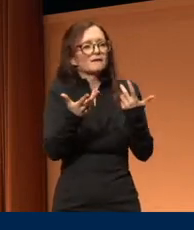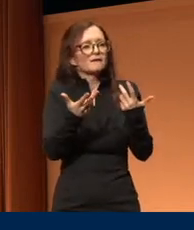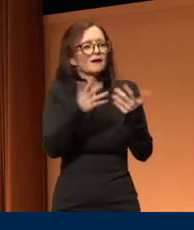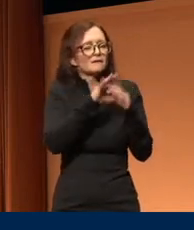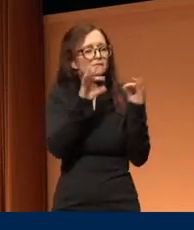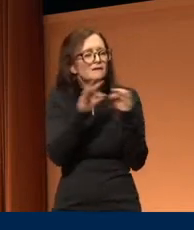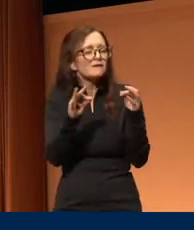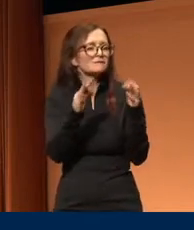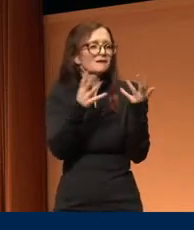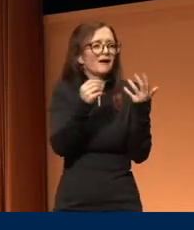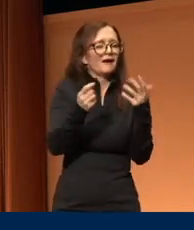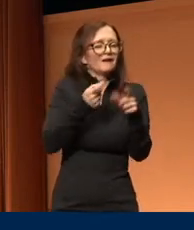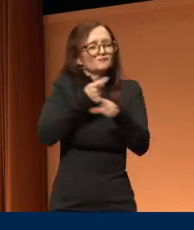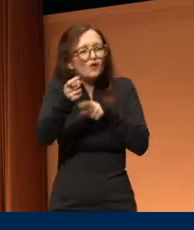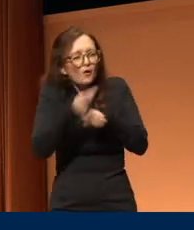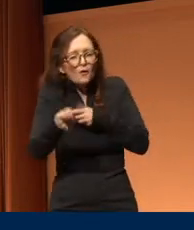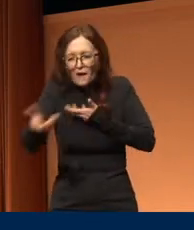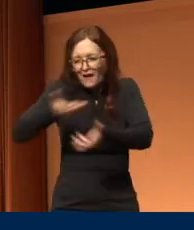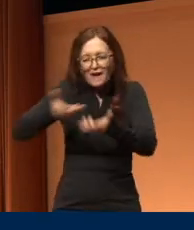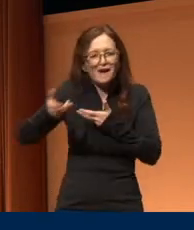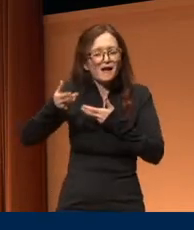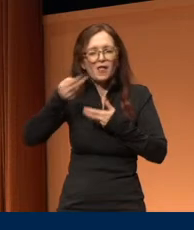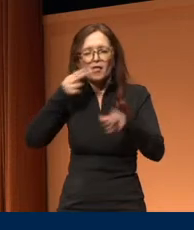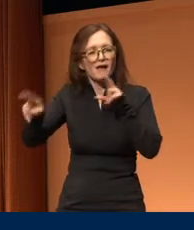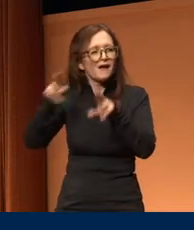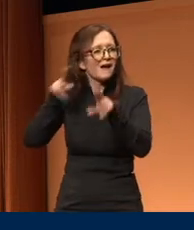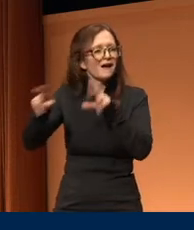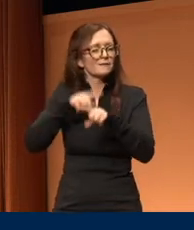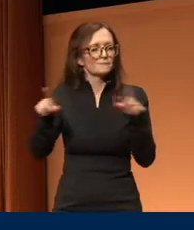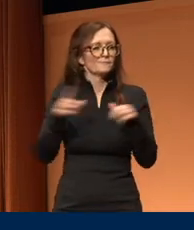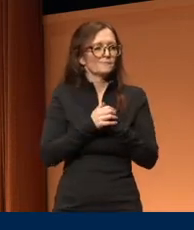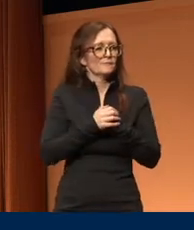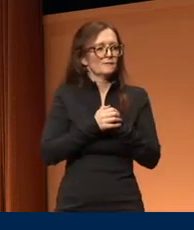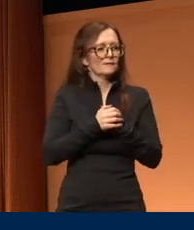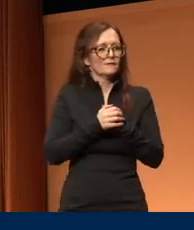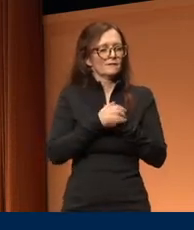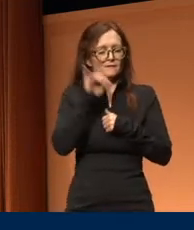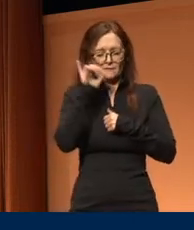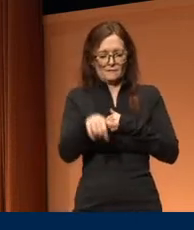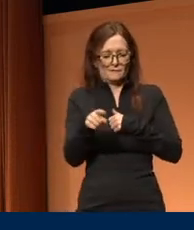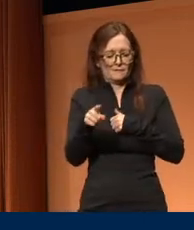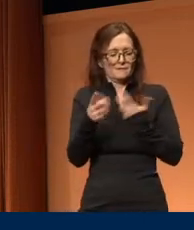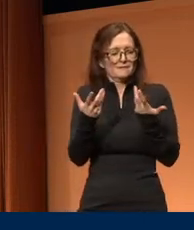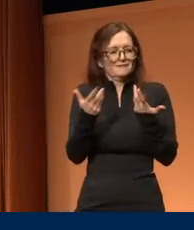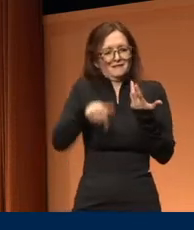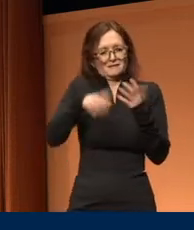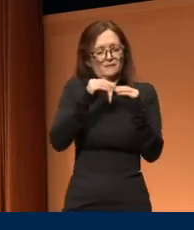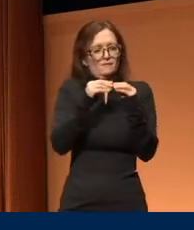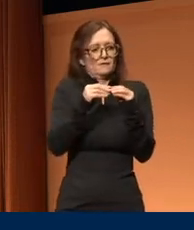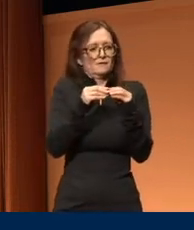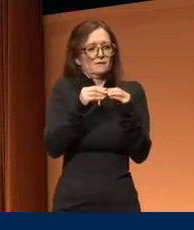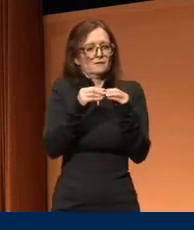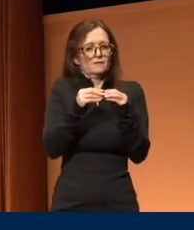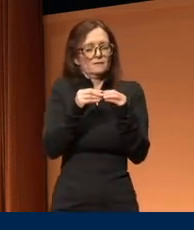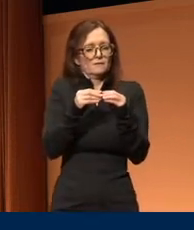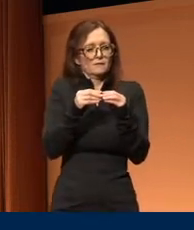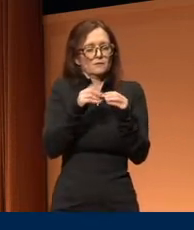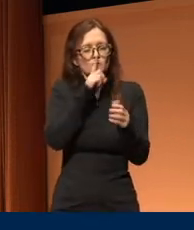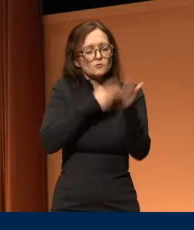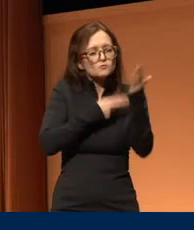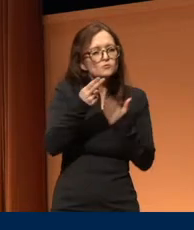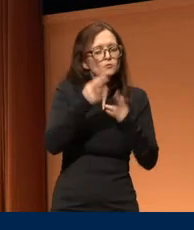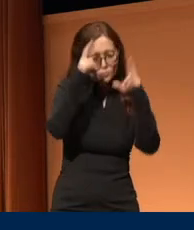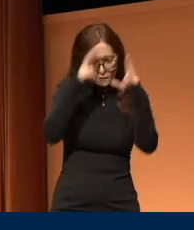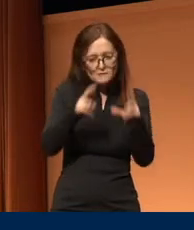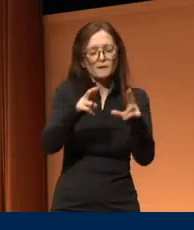and jokes. In the few interviews I managed to conduct, despite the mad pace of the convention, the solidarity of the group, the respect